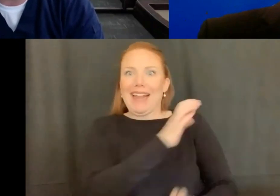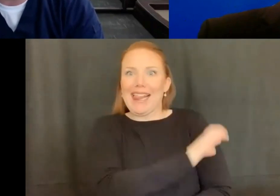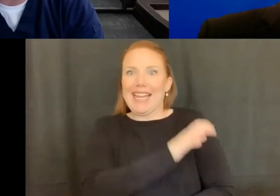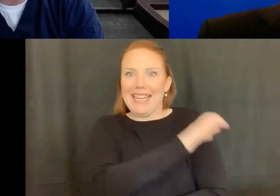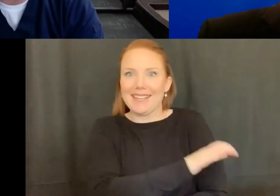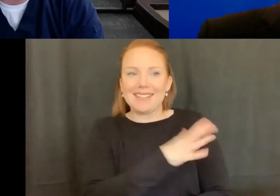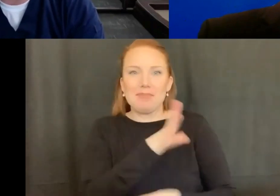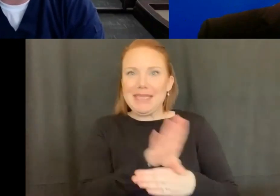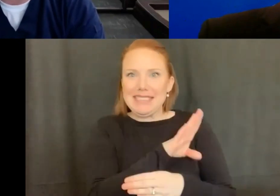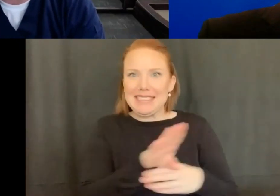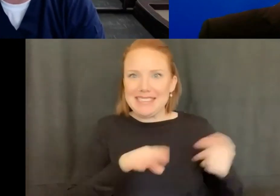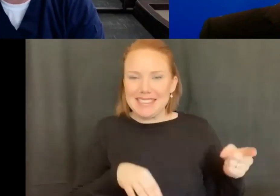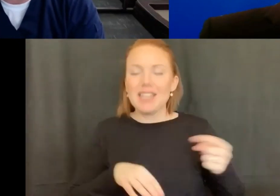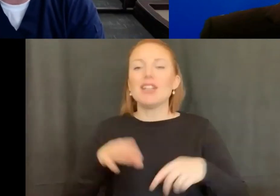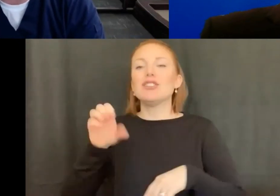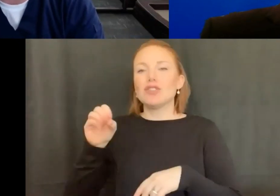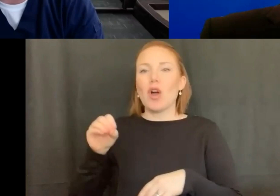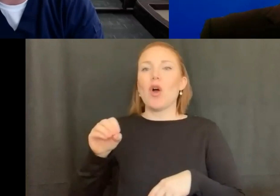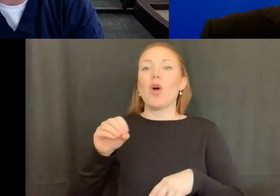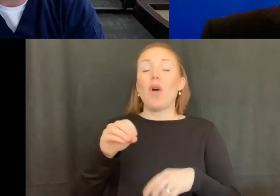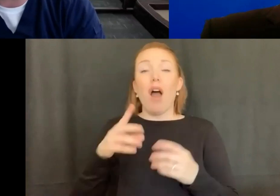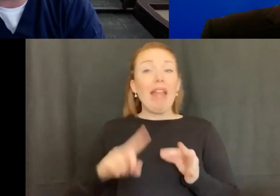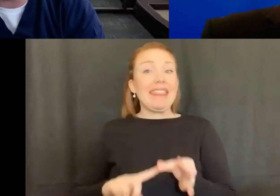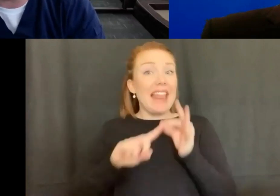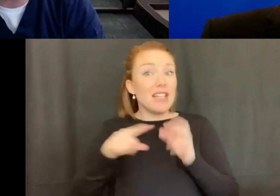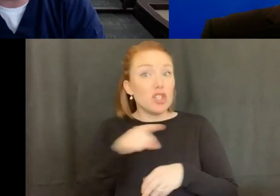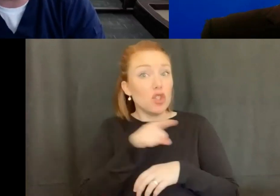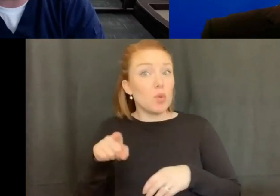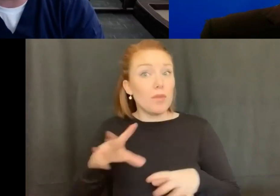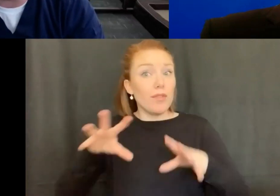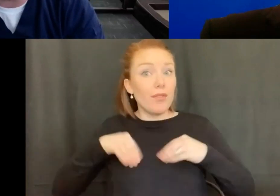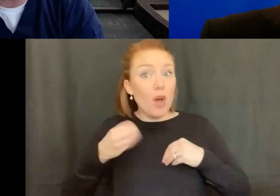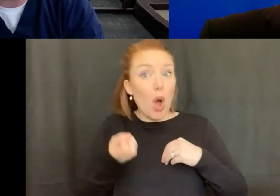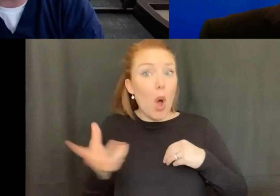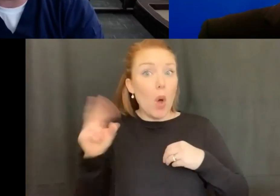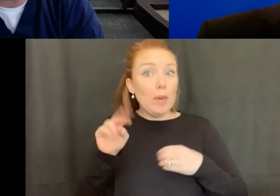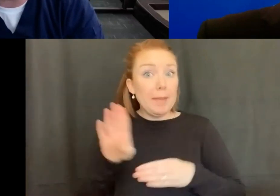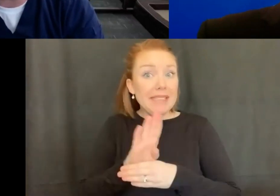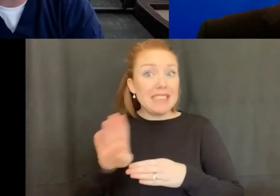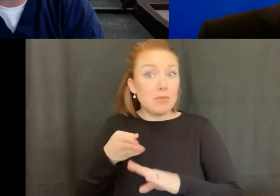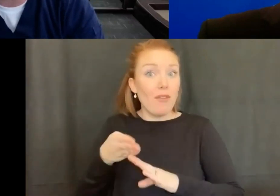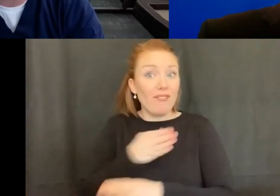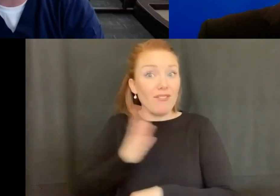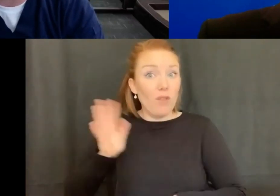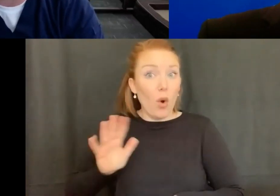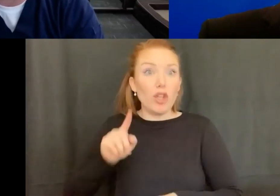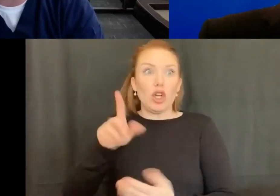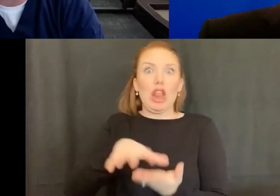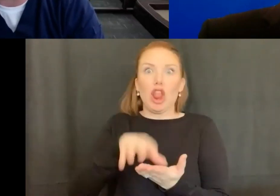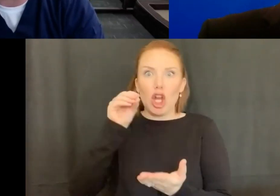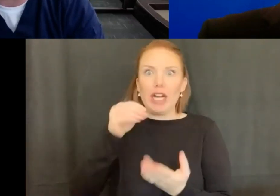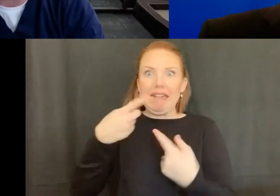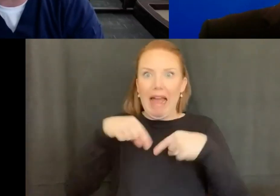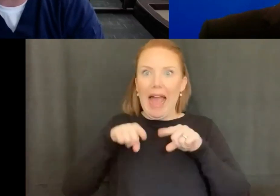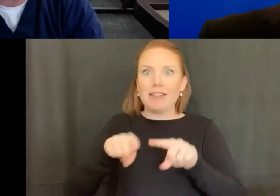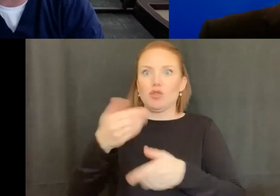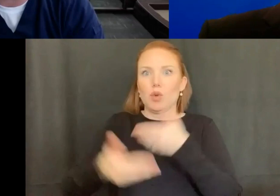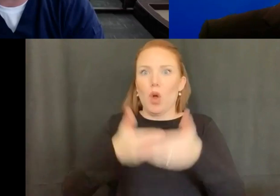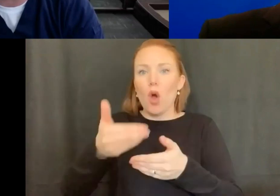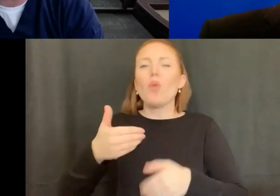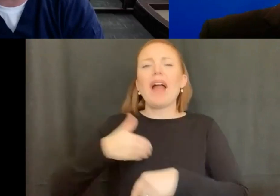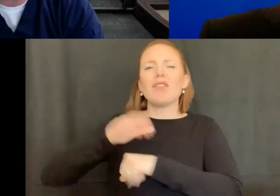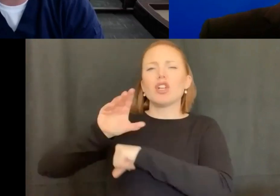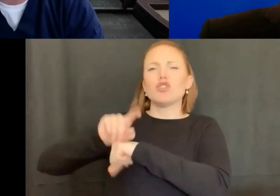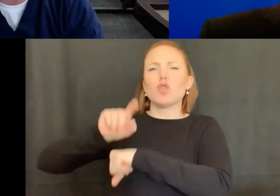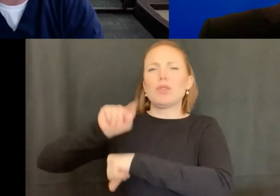you, as a dentist, unless you've owned a practice before, you're almost learning as you're doing it. I mean, we have a consultant firm that's been helping us the last